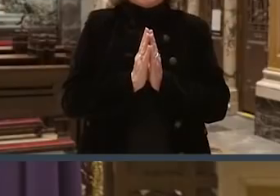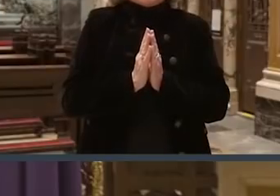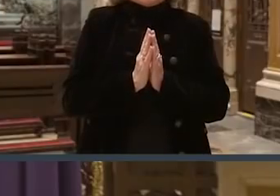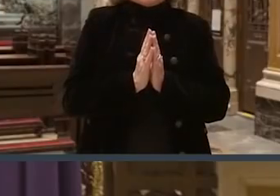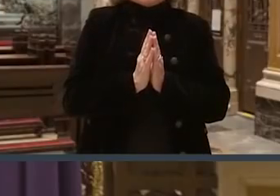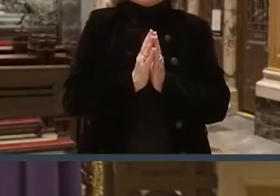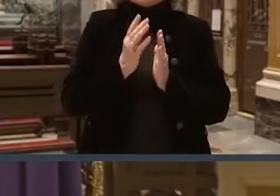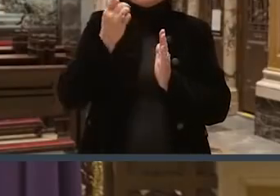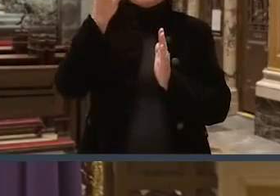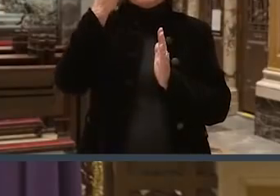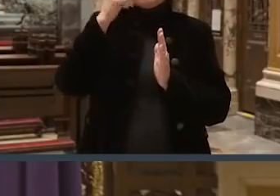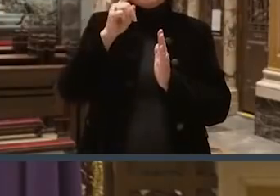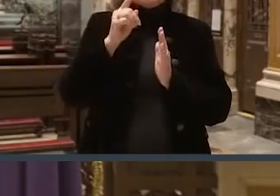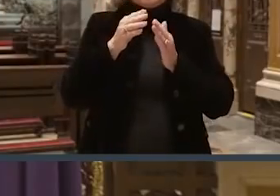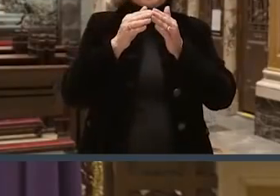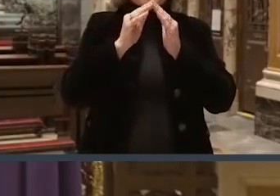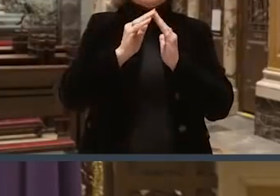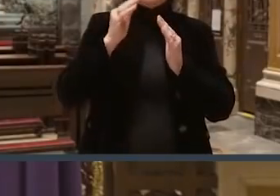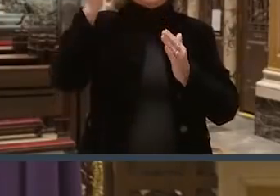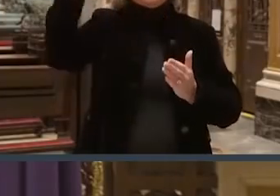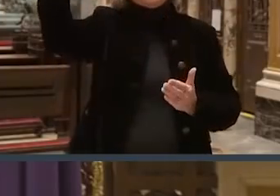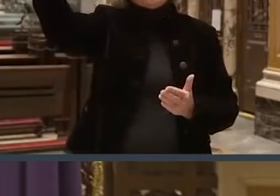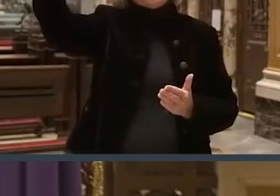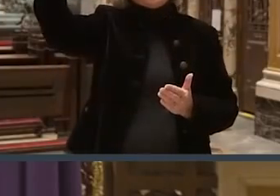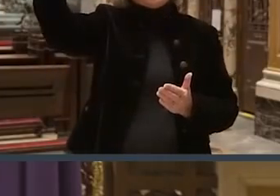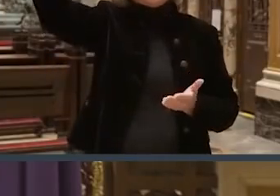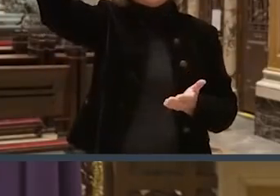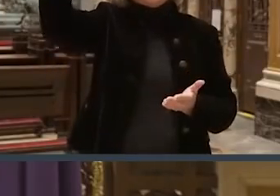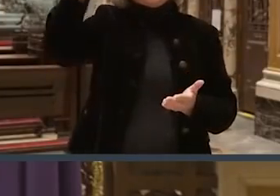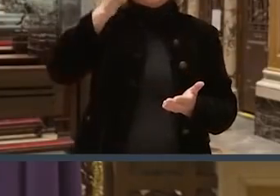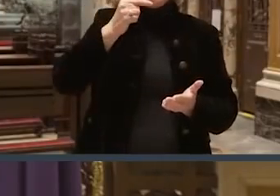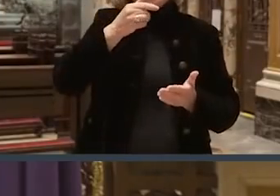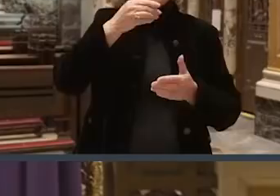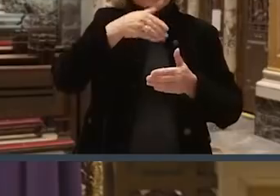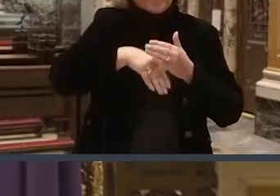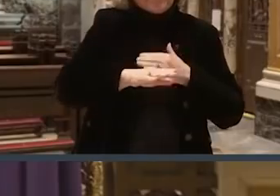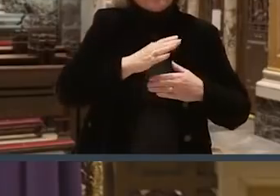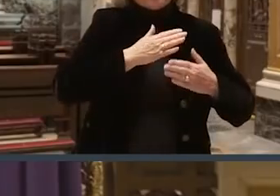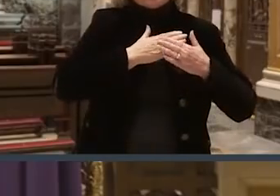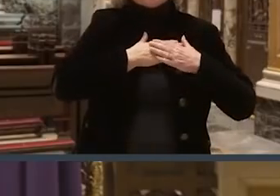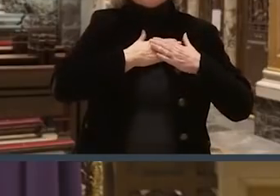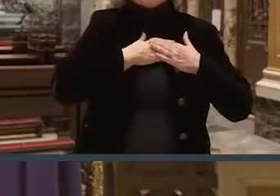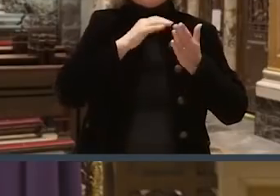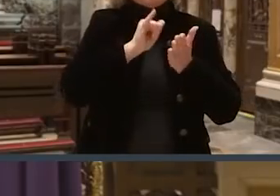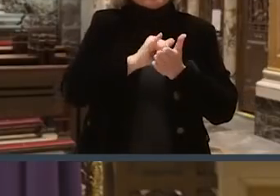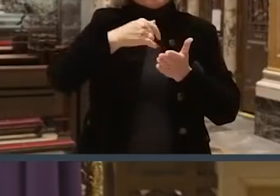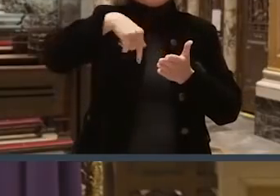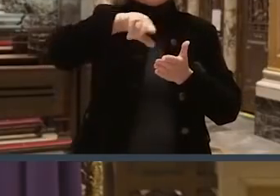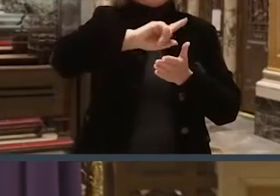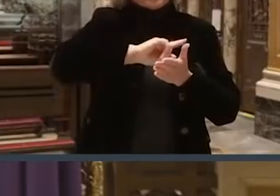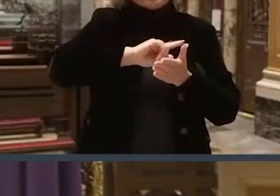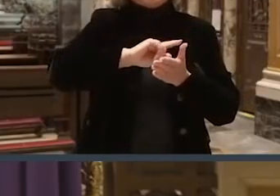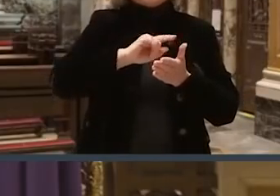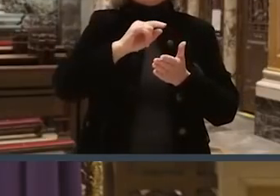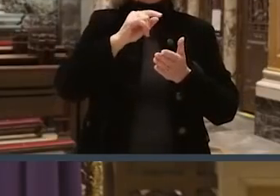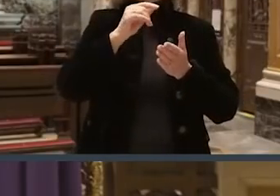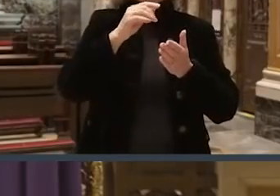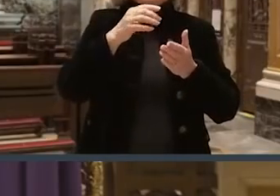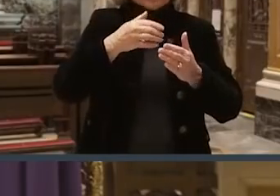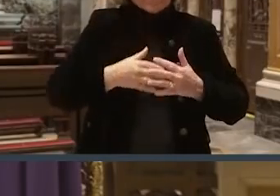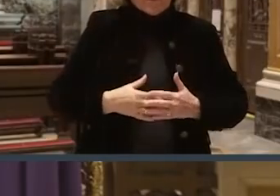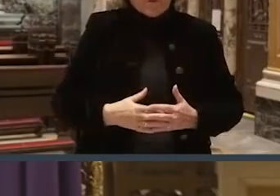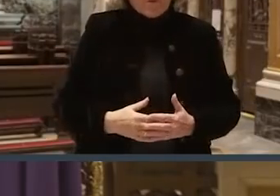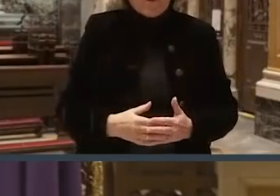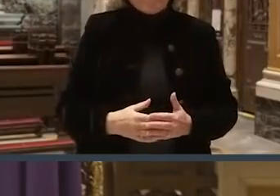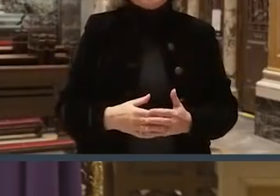Pour forth, we beseech you, O Lord, your grace into our hearts, that we, to whom the incarnation of Christ, your